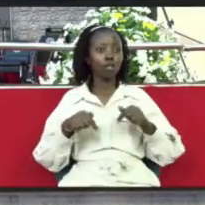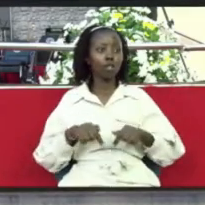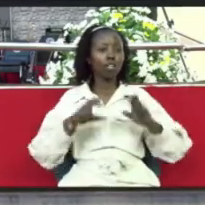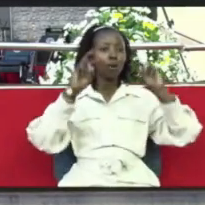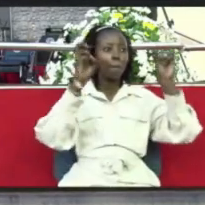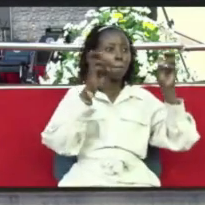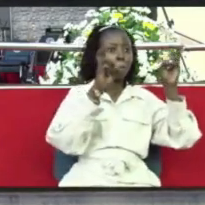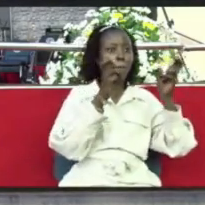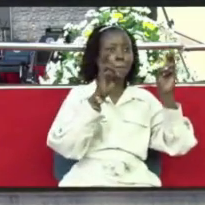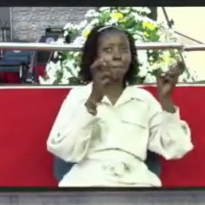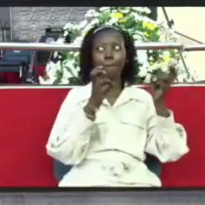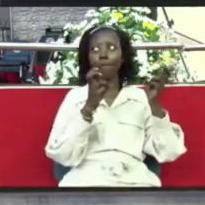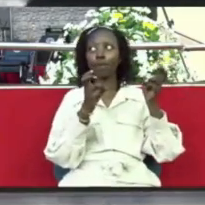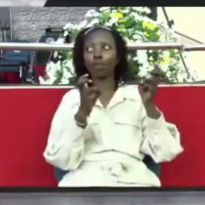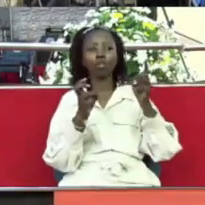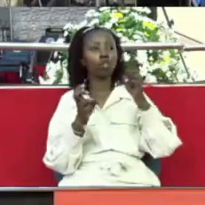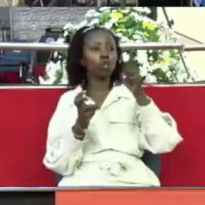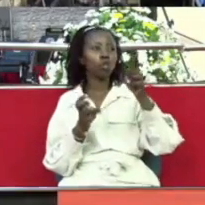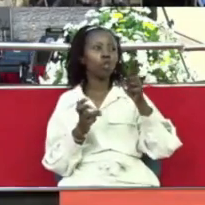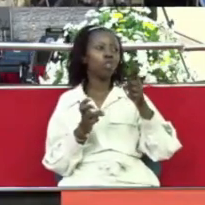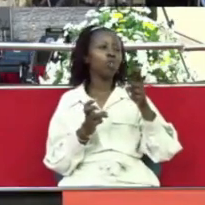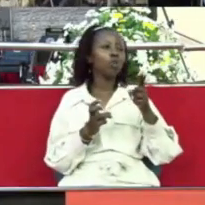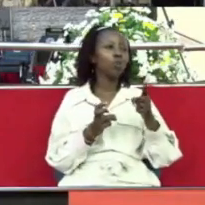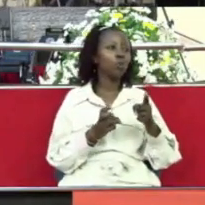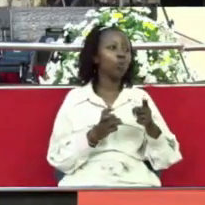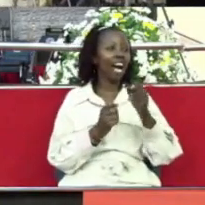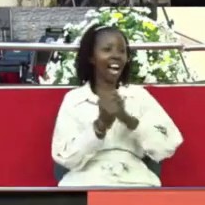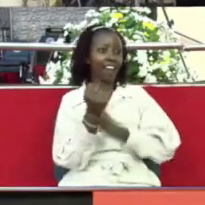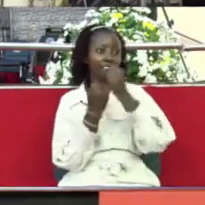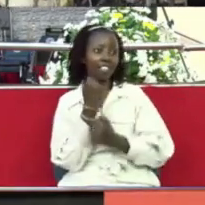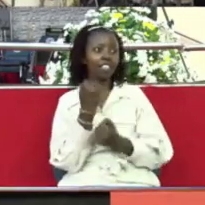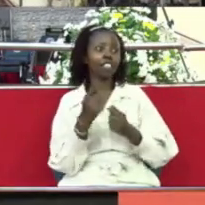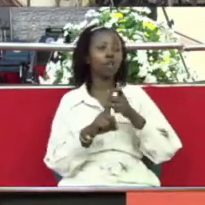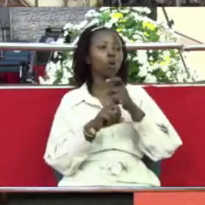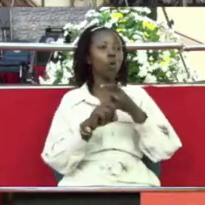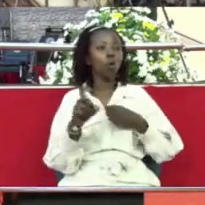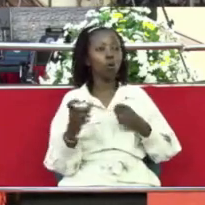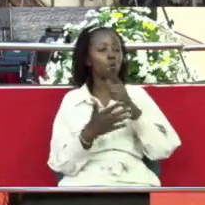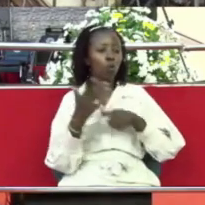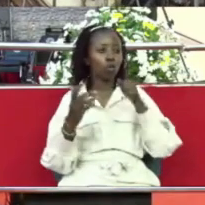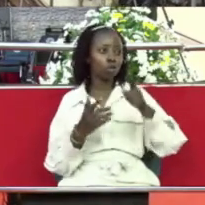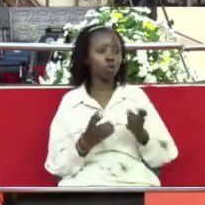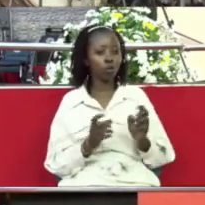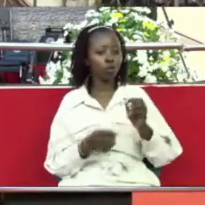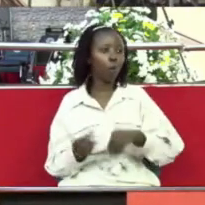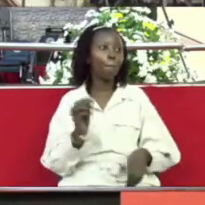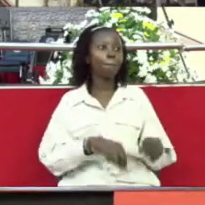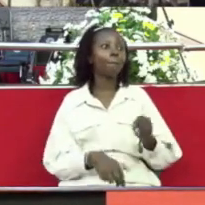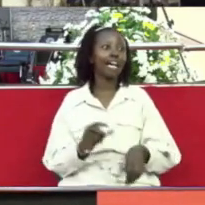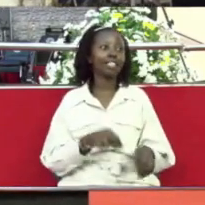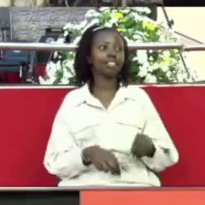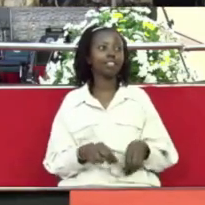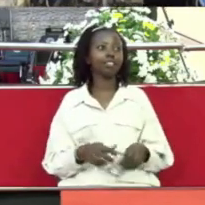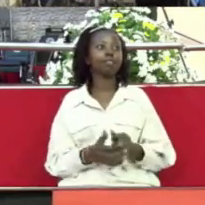be, you reap what you sow. Can I hear you say that? You reap what you sow. Utafuna